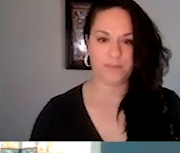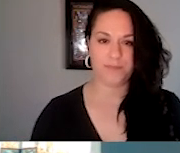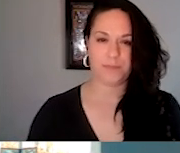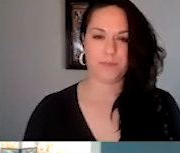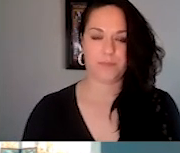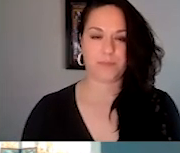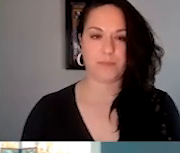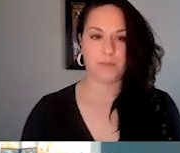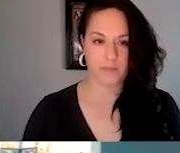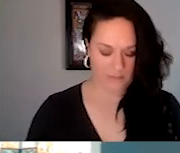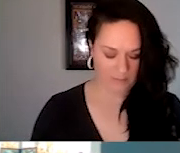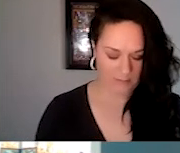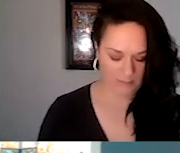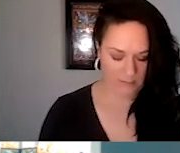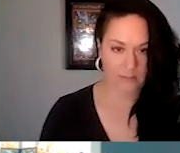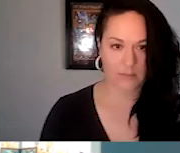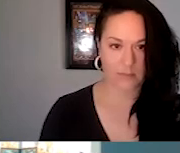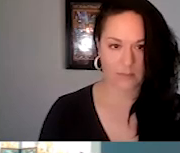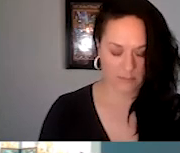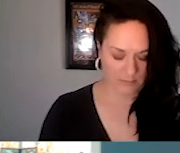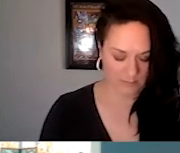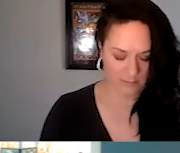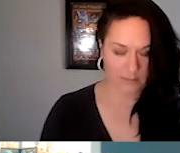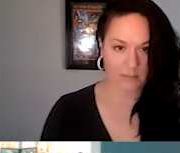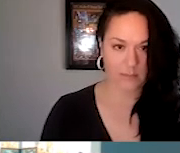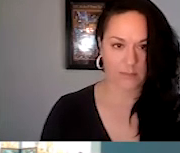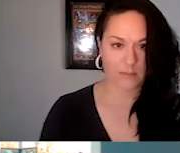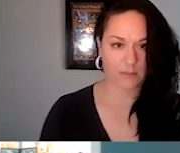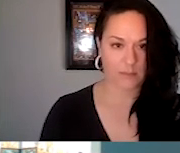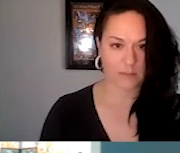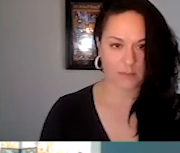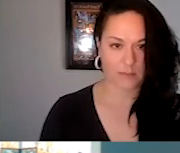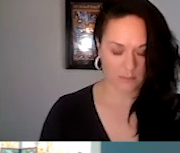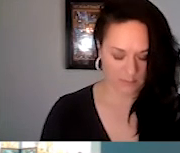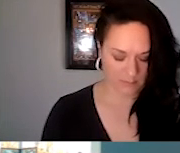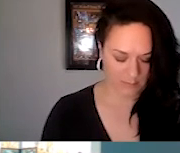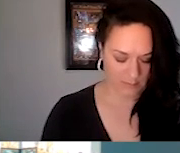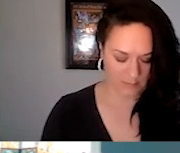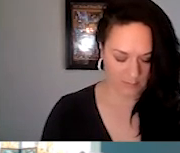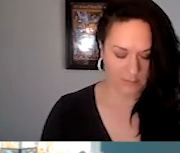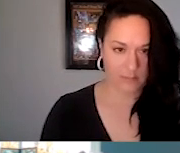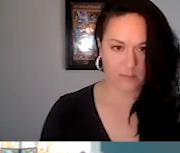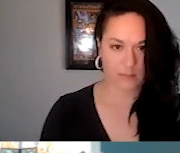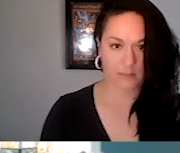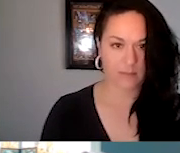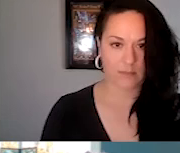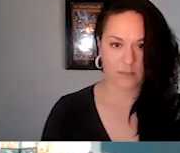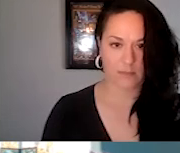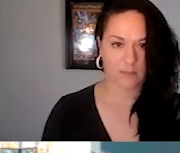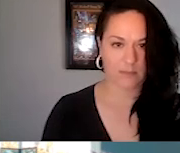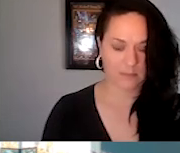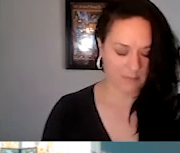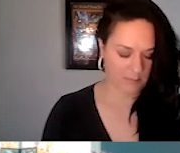the case to state regulatory agencies that they need to propose rules to be